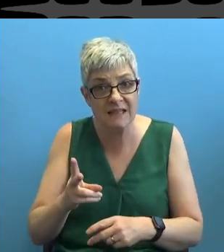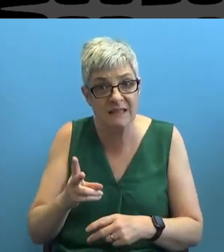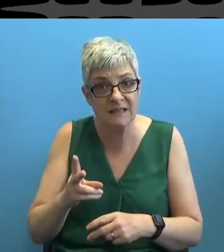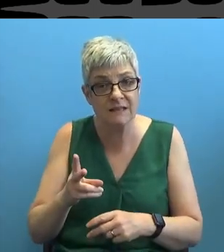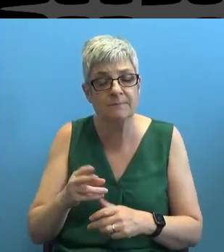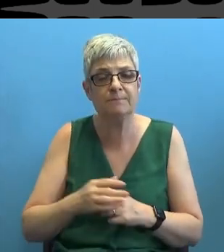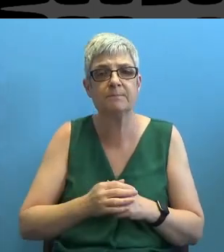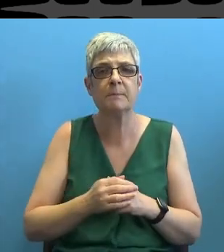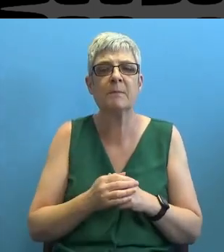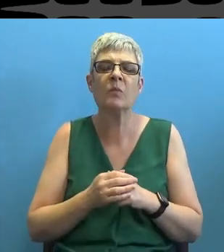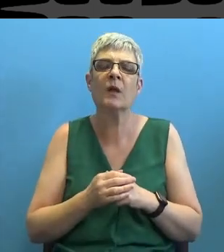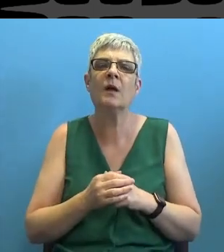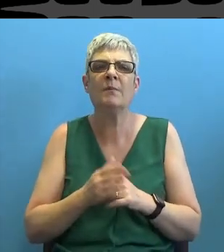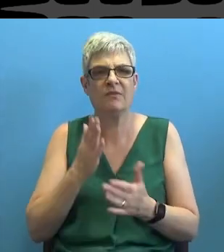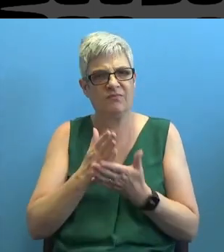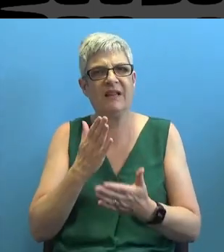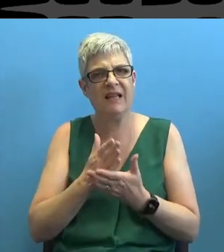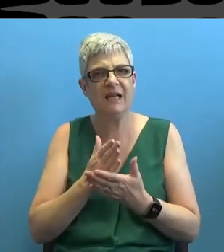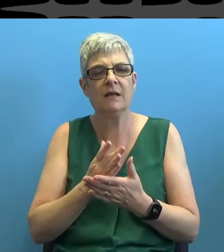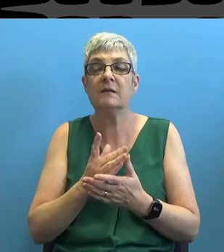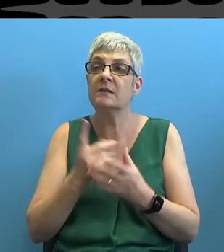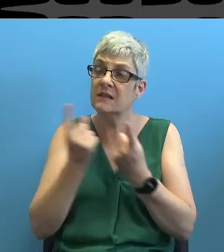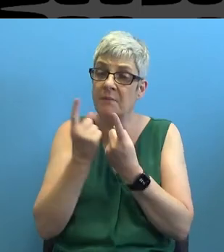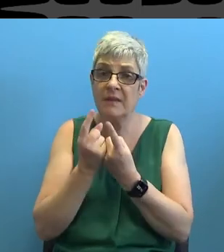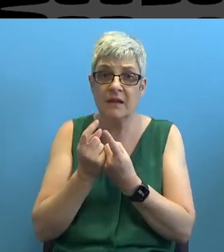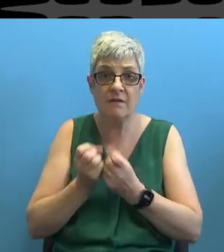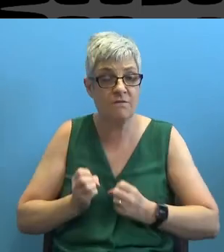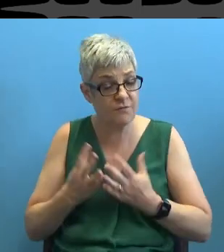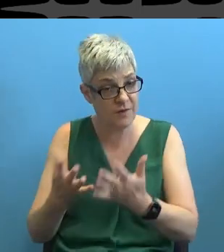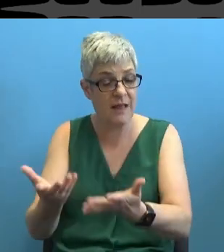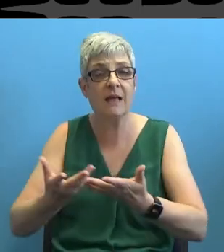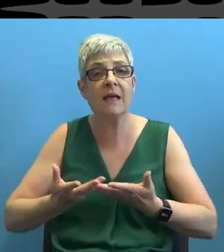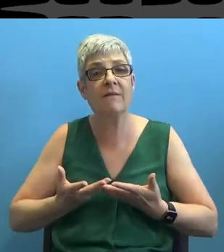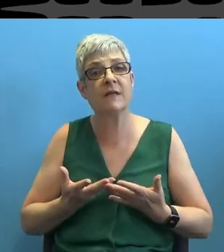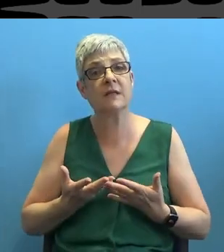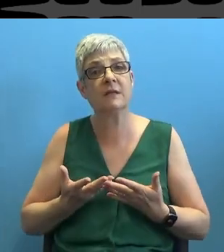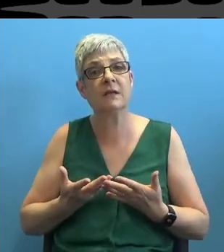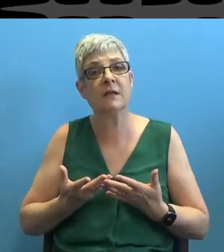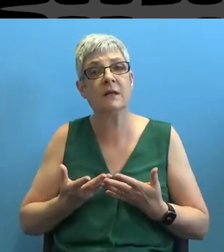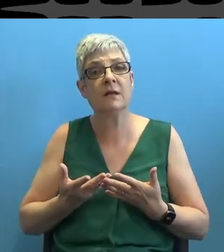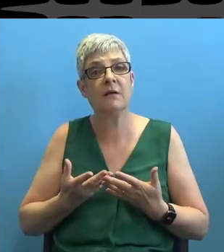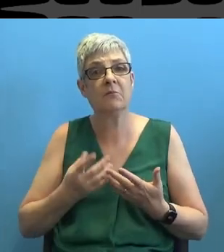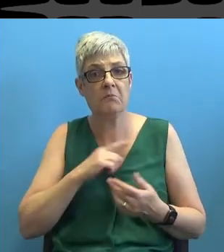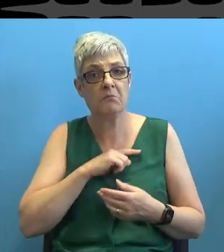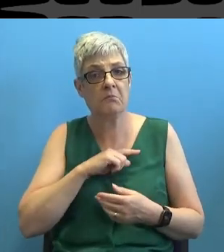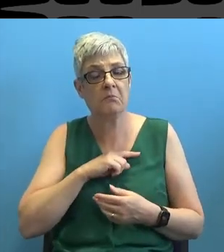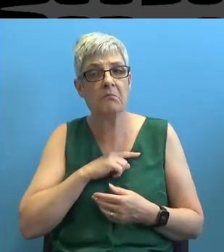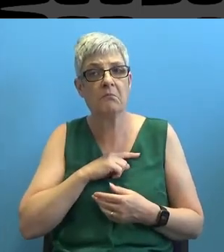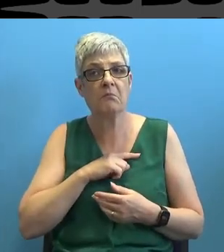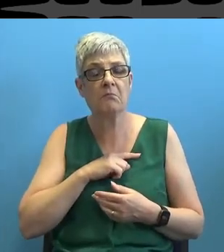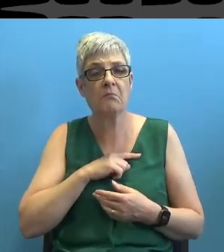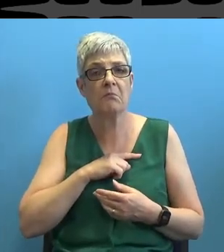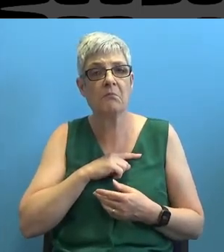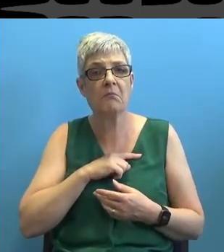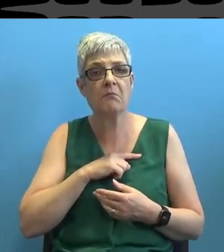match, but rather something freely given to us, given for us.